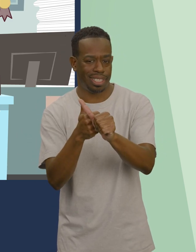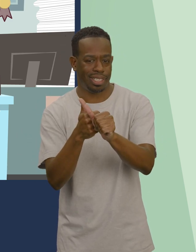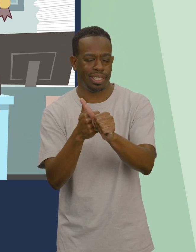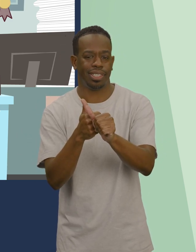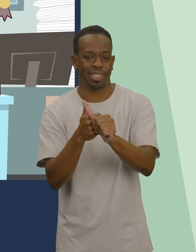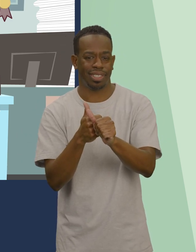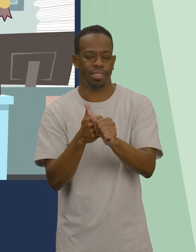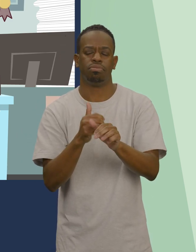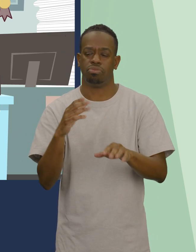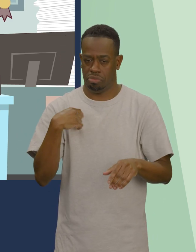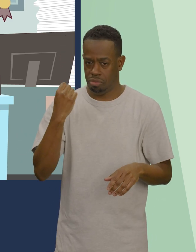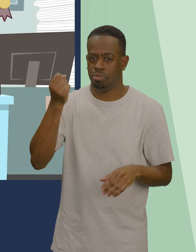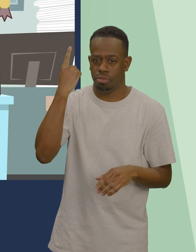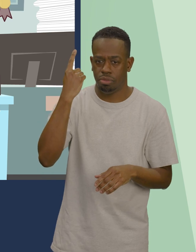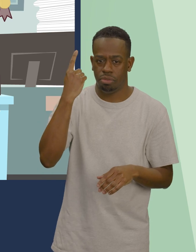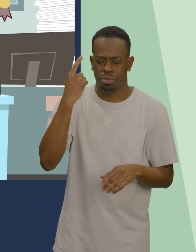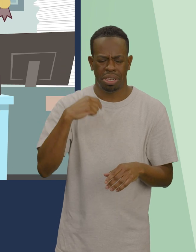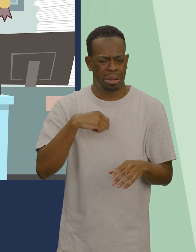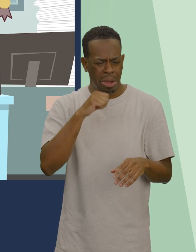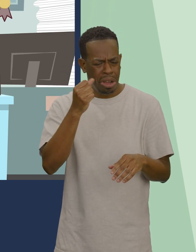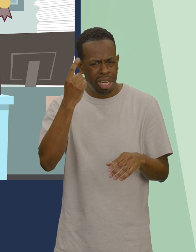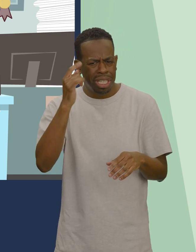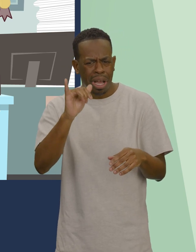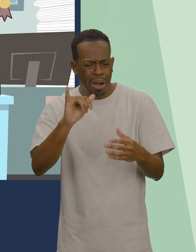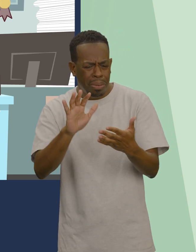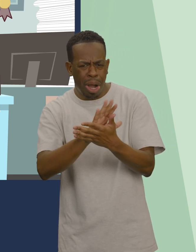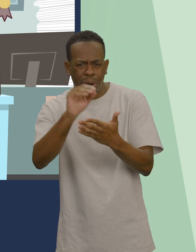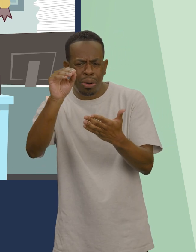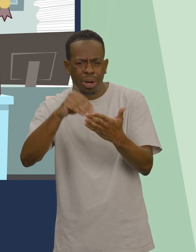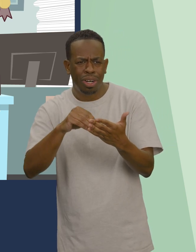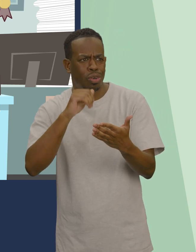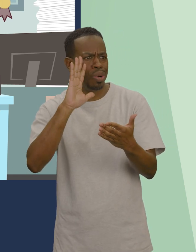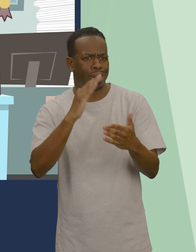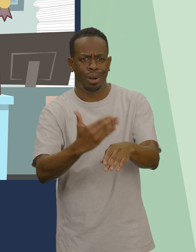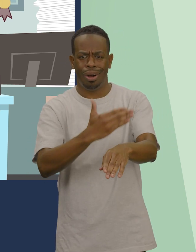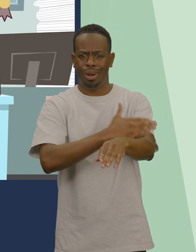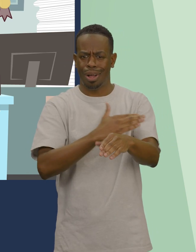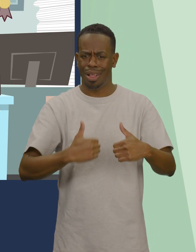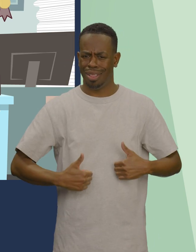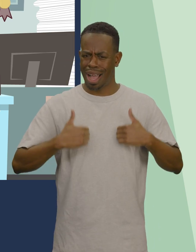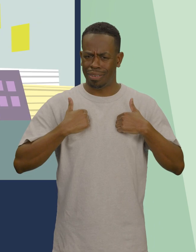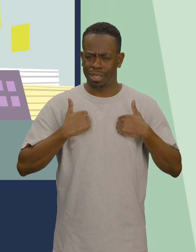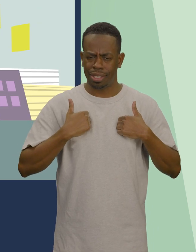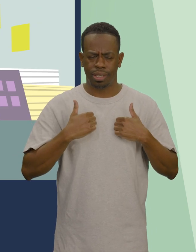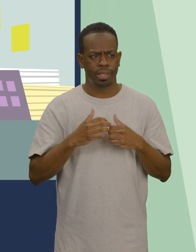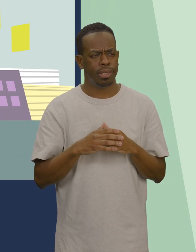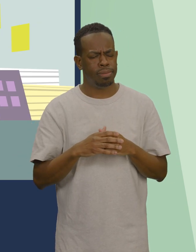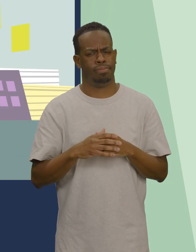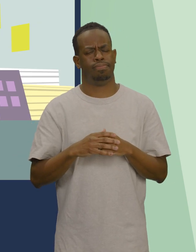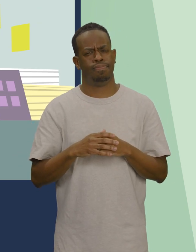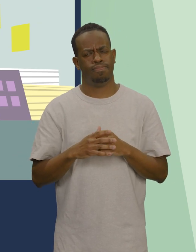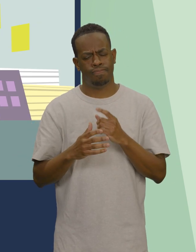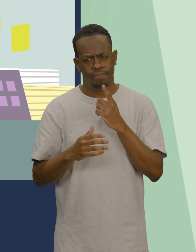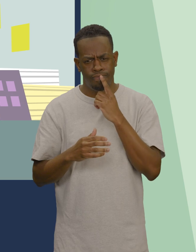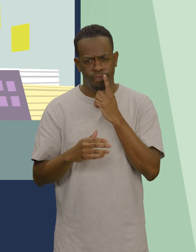ongoing updates. I get it. I just don't understand how filling out paperwork is going to lead to better lives.